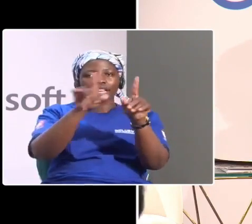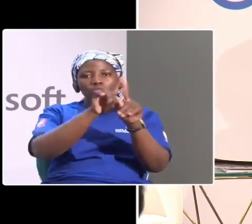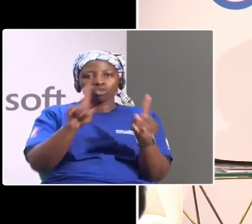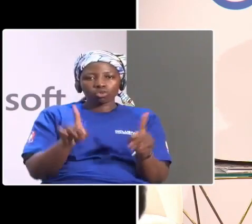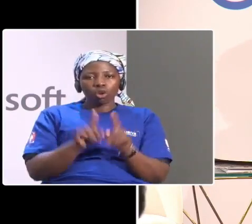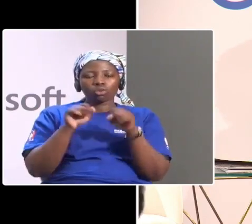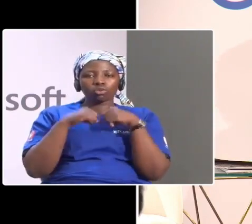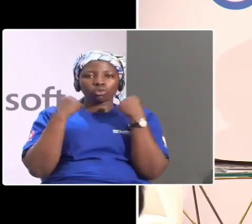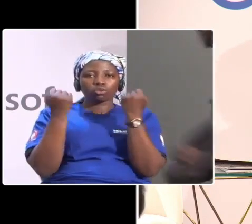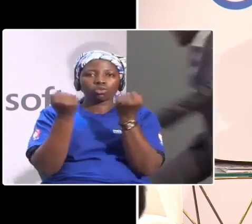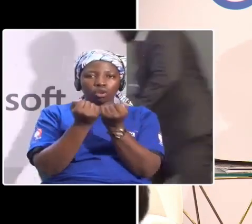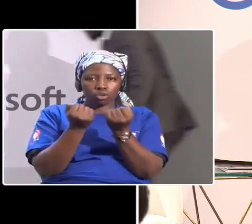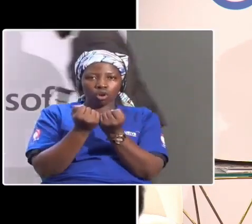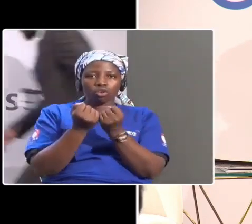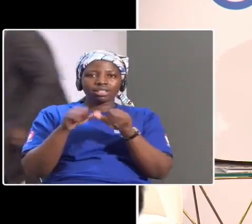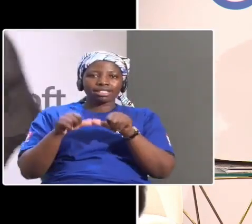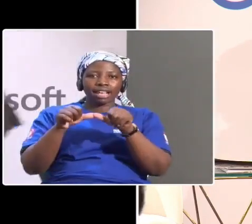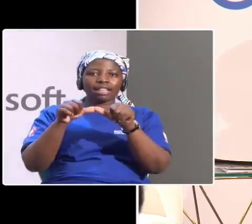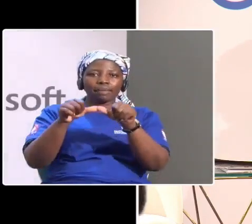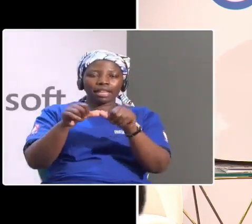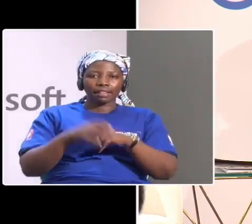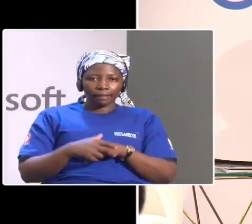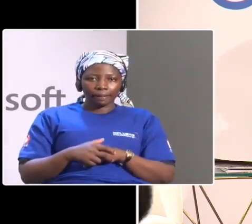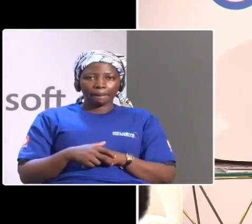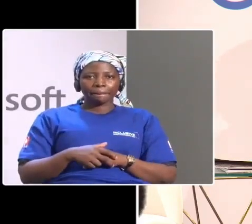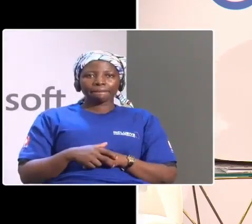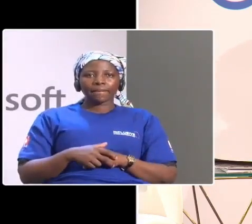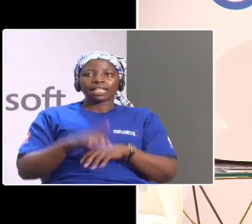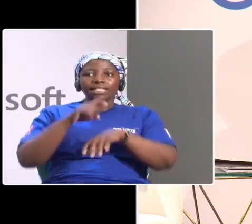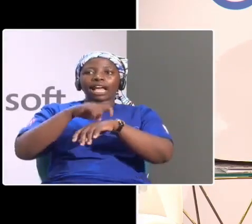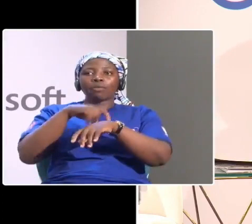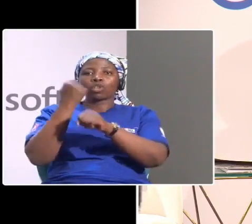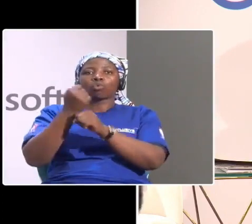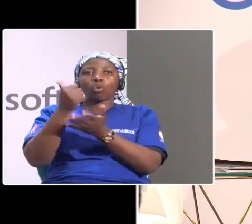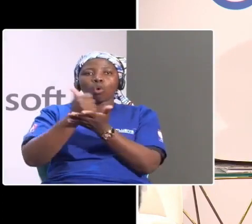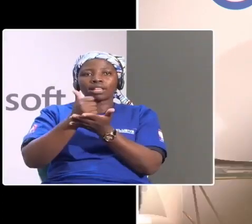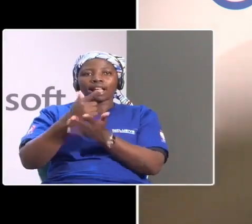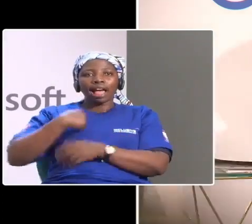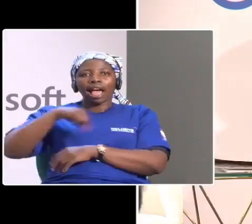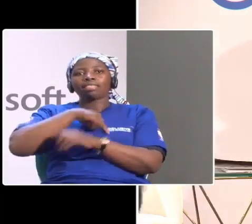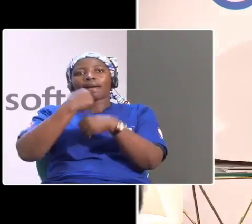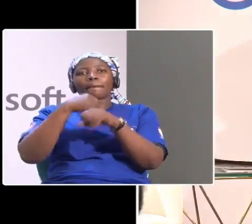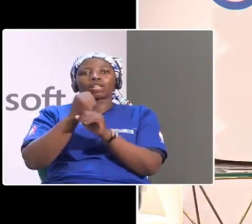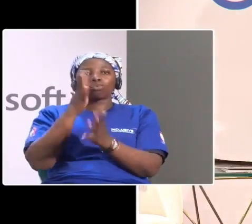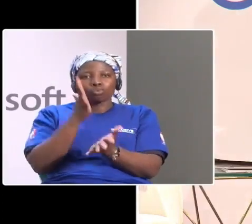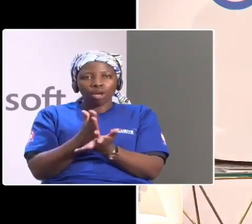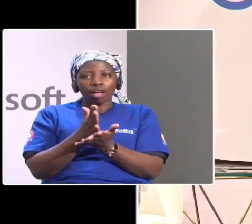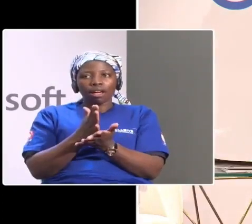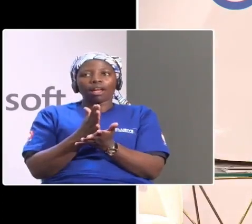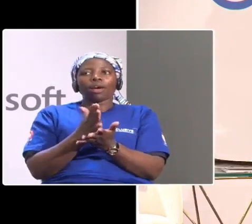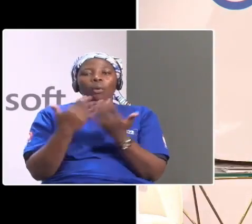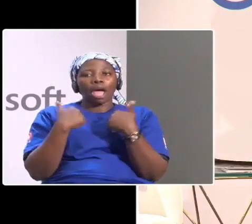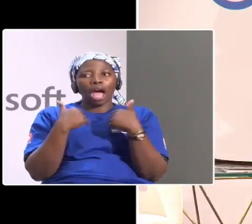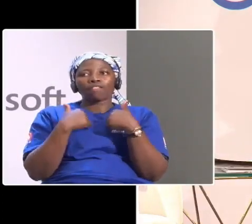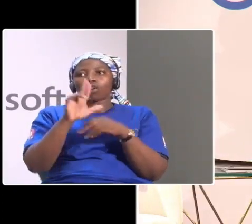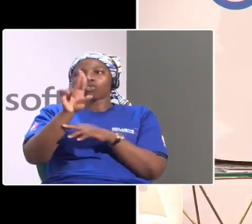also social sustainability. When we do auditing, we make sure that there is